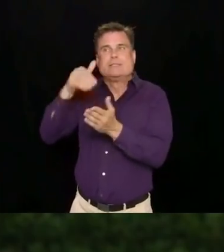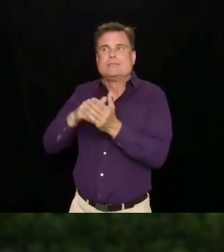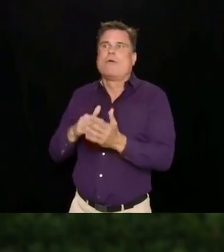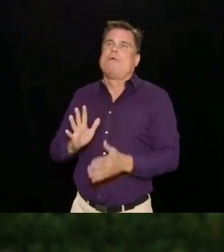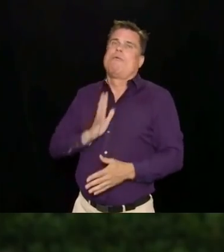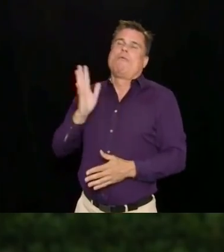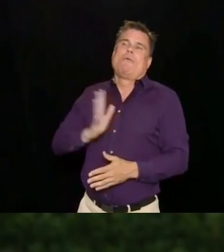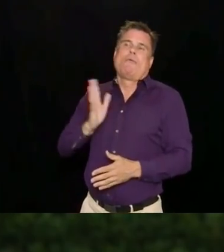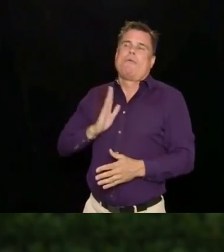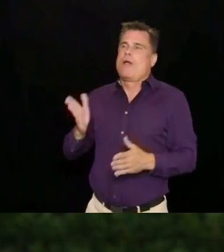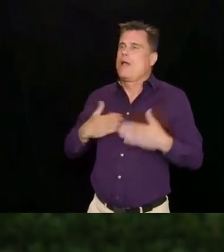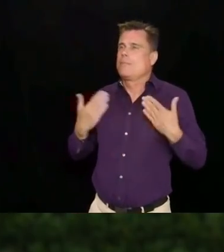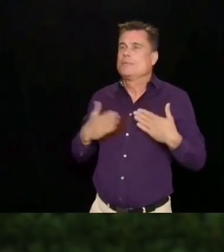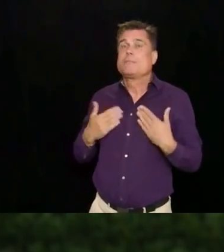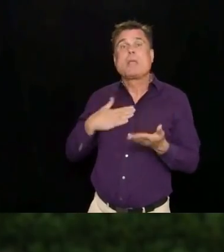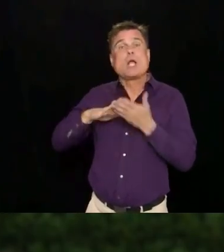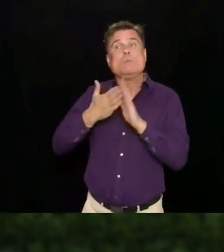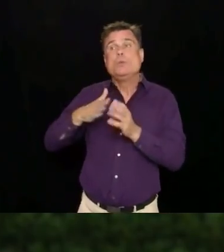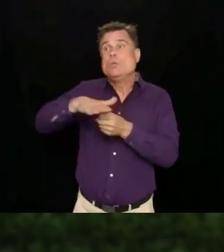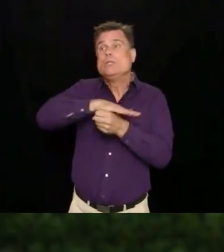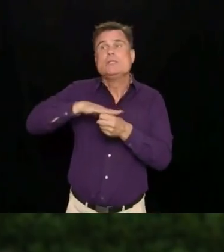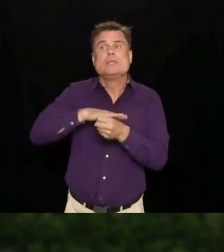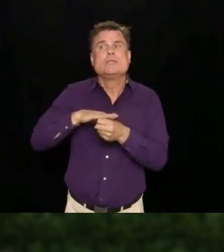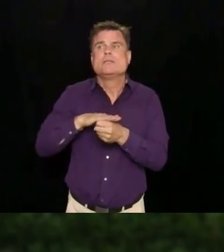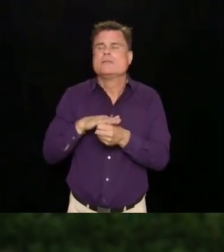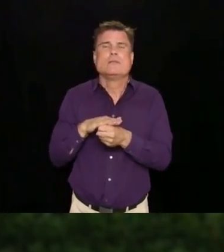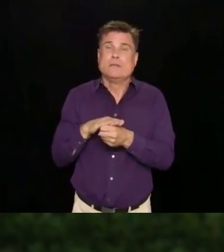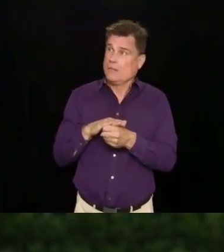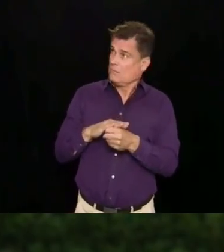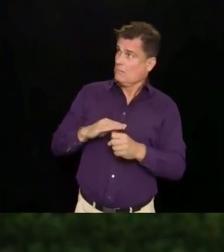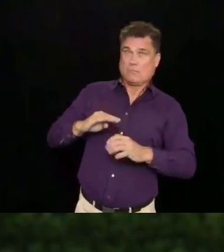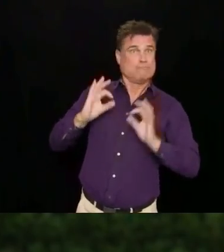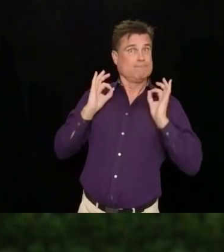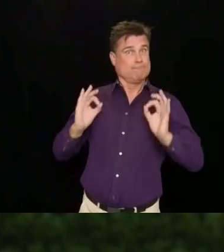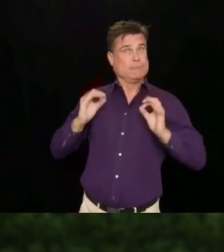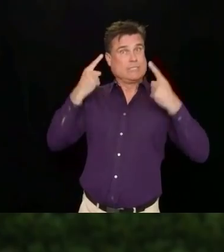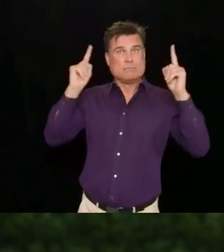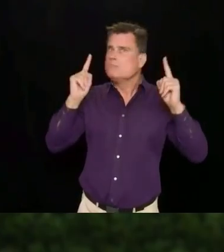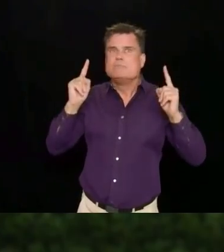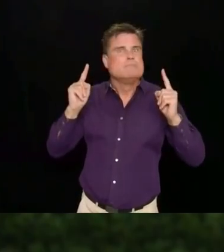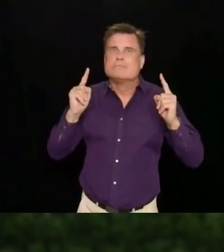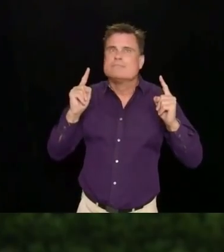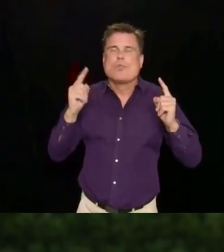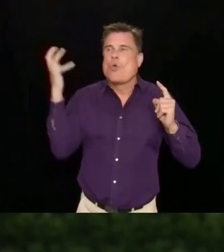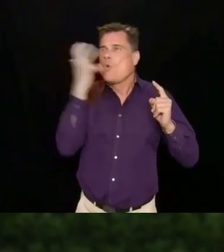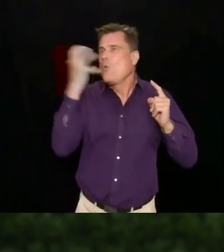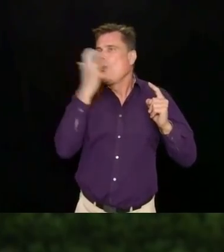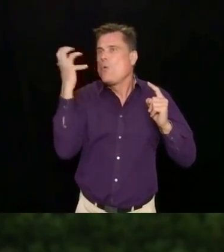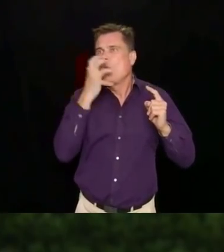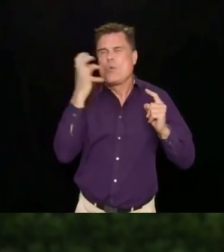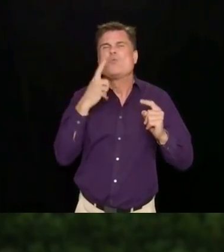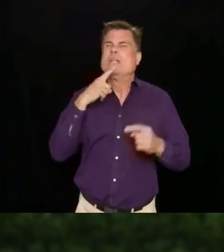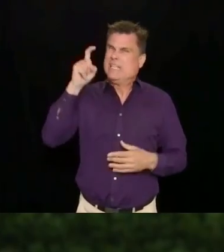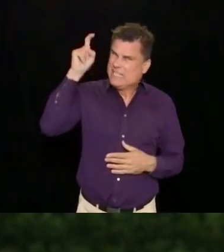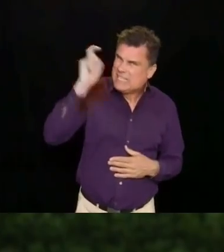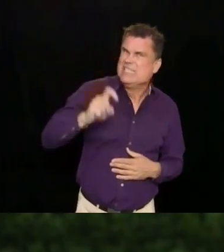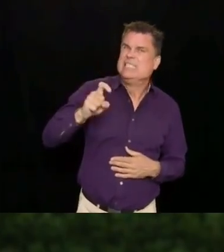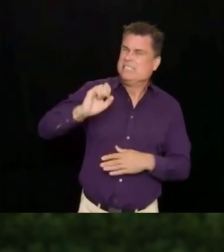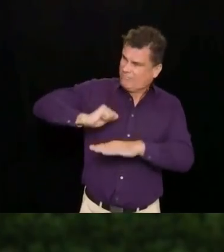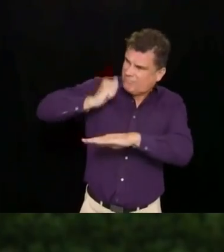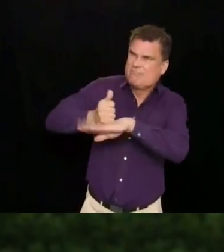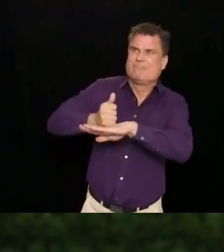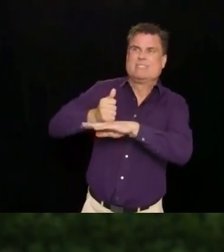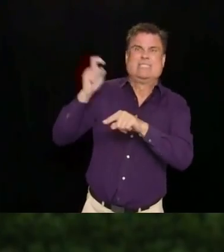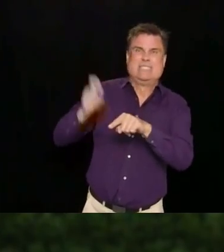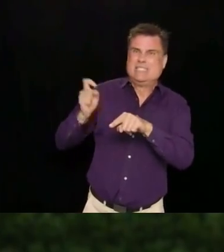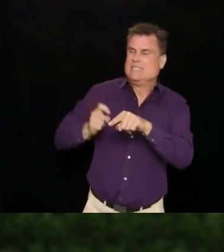particular, this is more than just an announcement for a need that is so desperately felt in our community, but rather this is